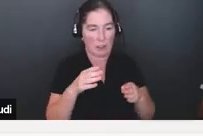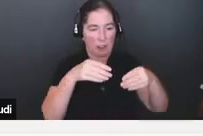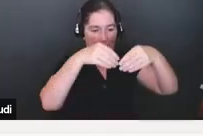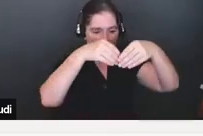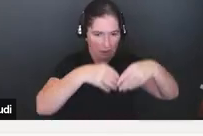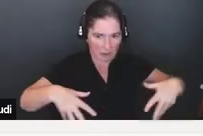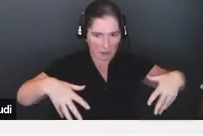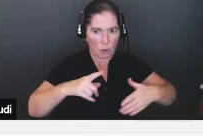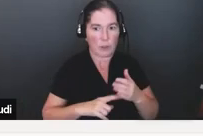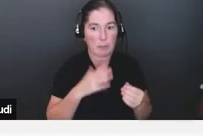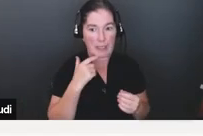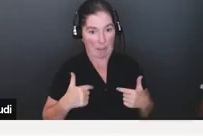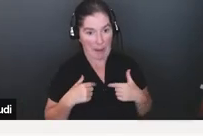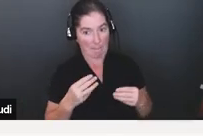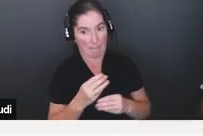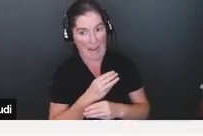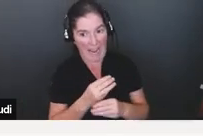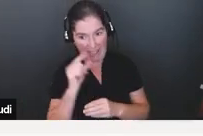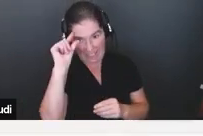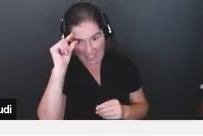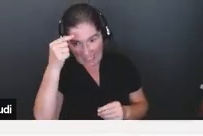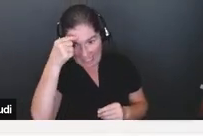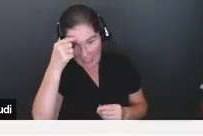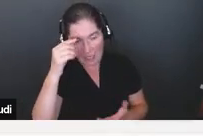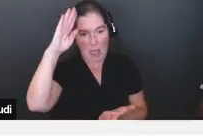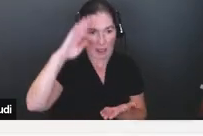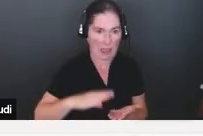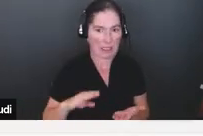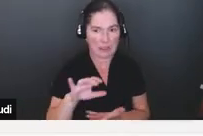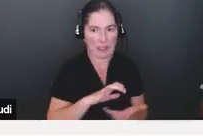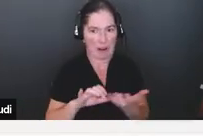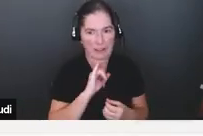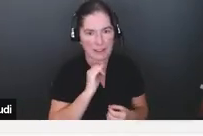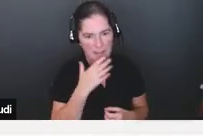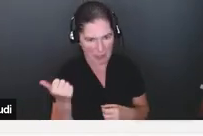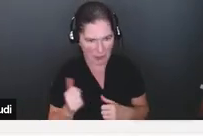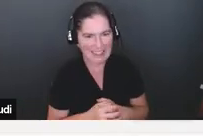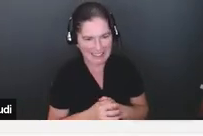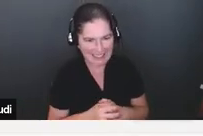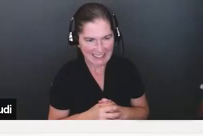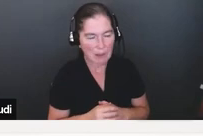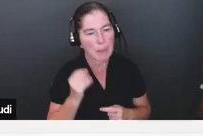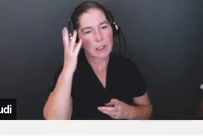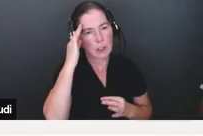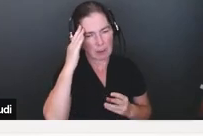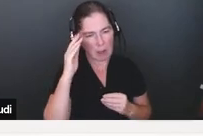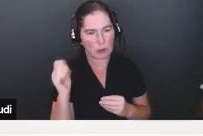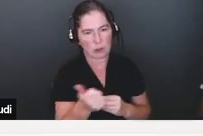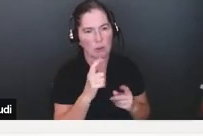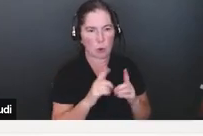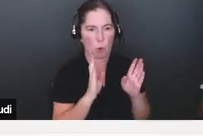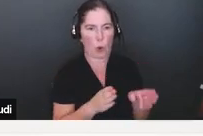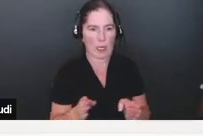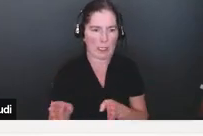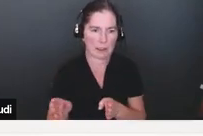As a math geek, I'll tell you this, lower the chaos level. It's better for your brain. So think about how to do that when you're organizing. But you can